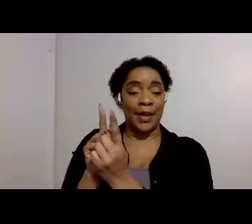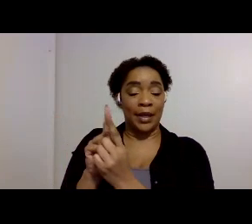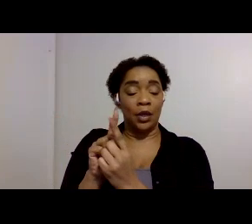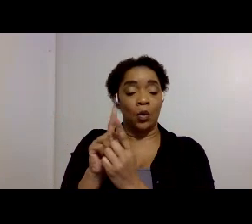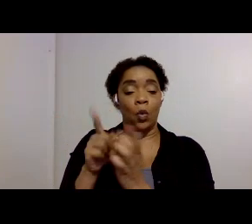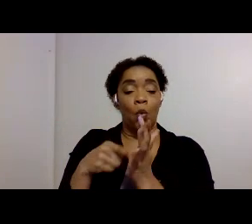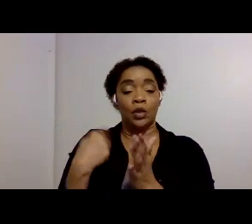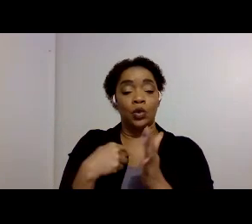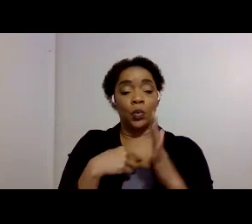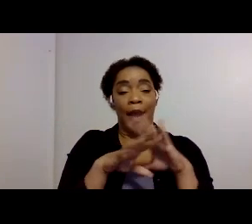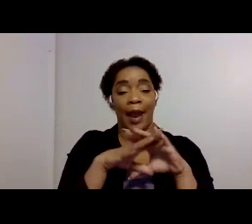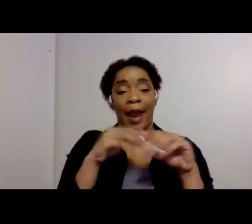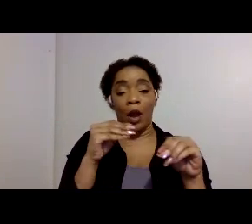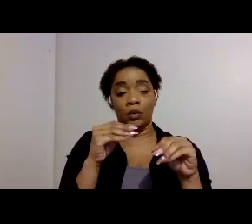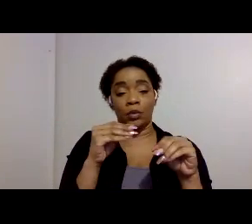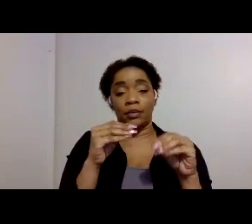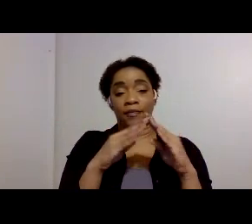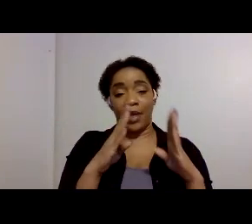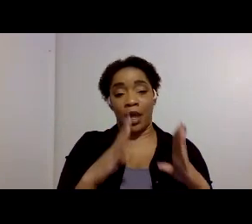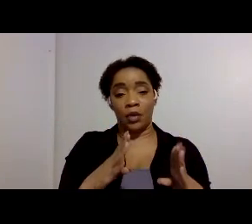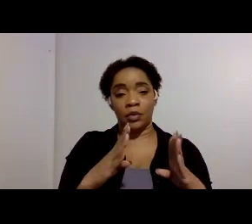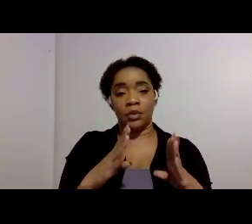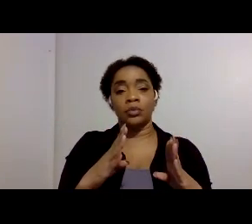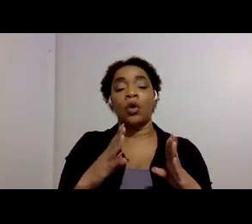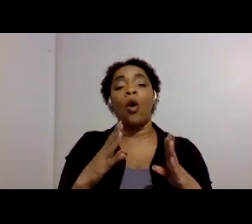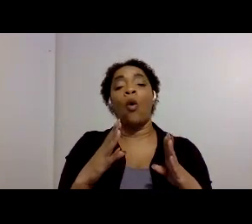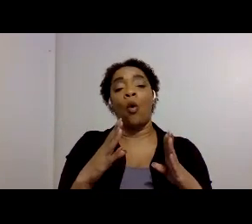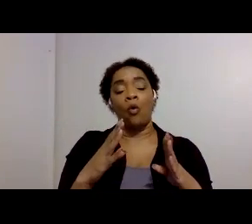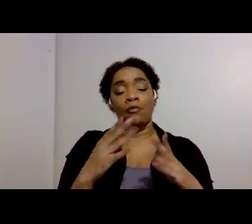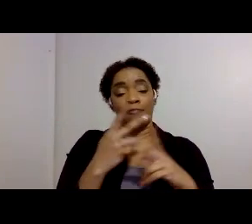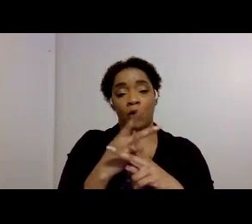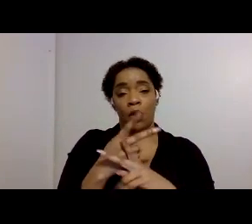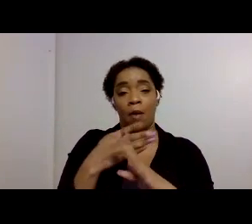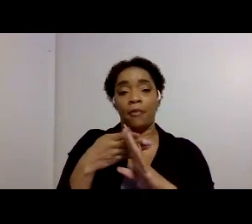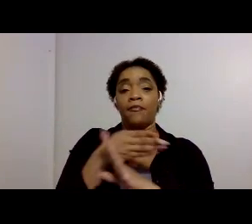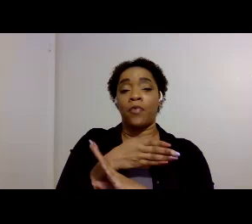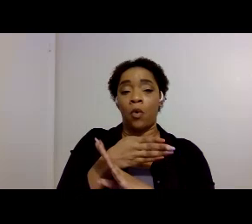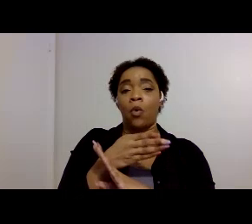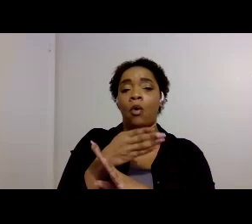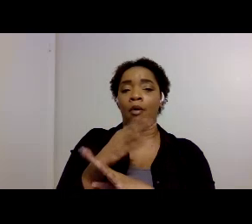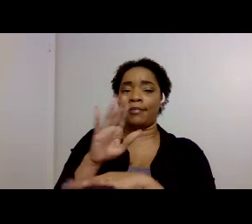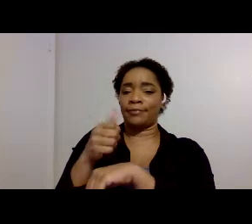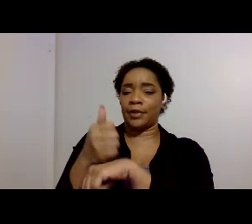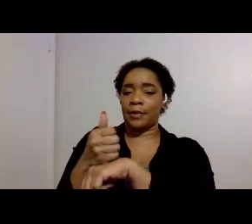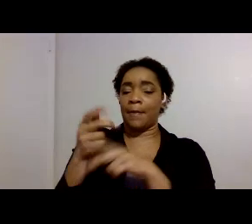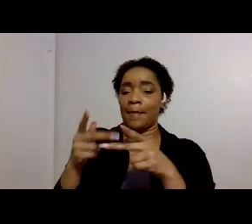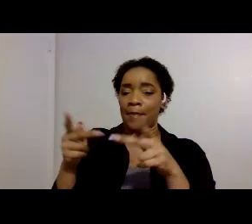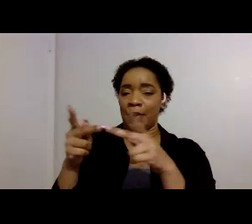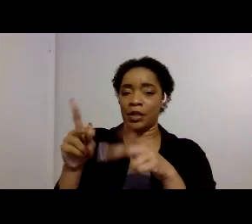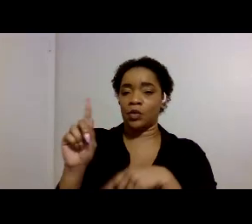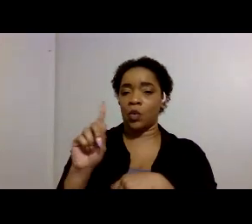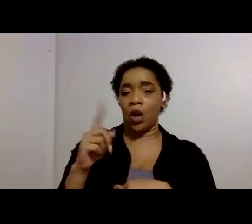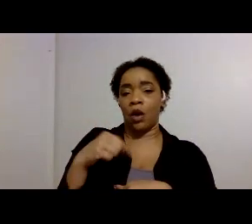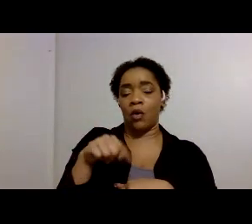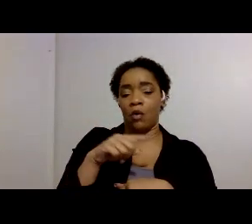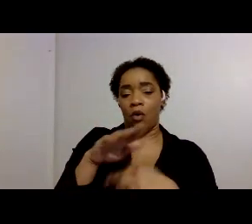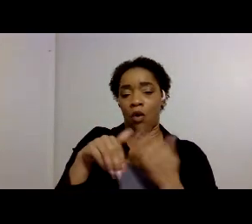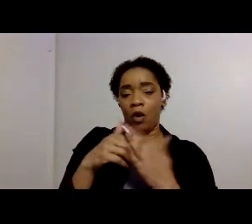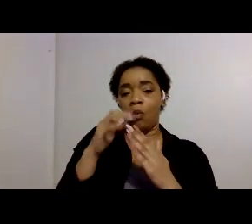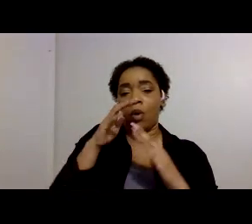safely. So determine a designated assembly area outside of the home, and it should be far enough to prevent